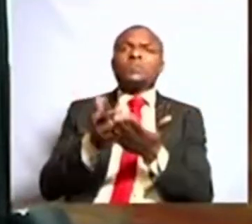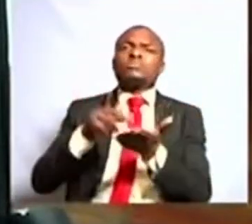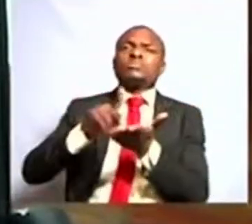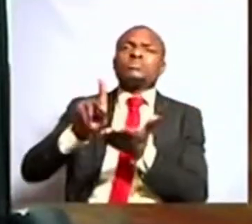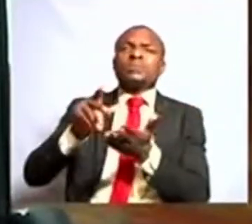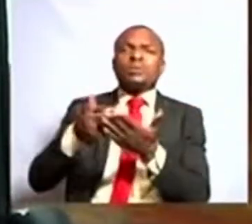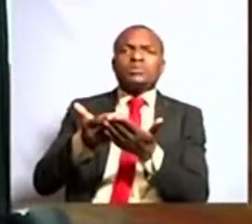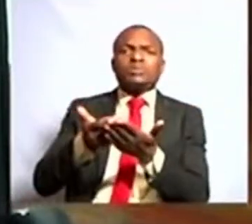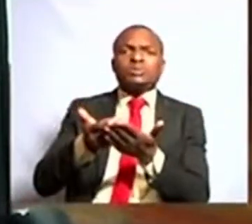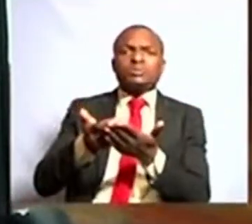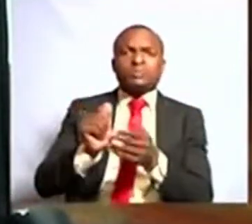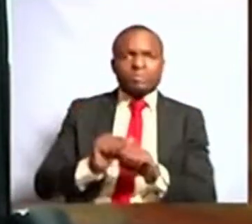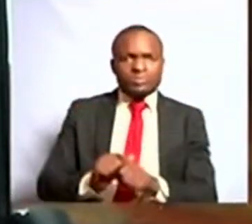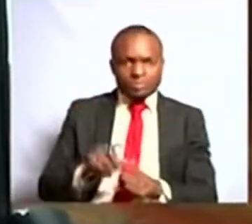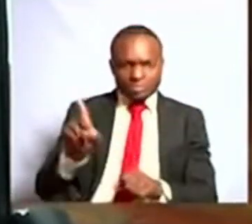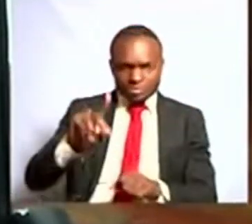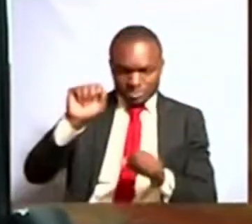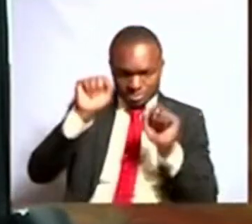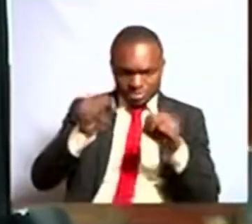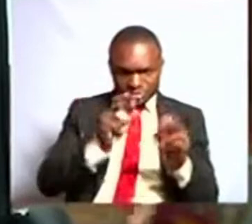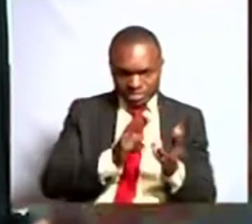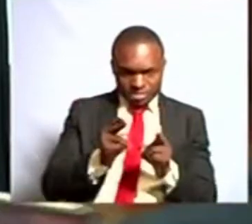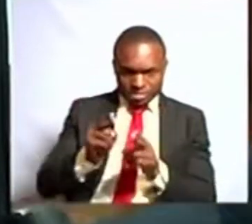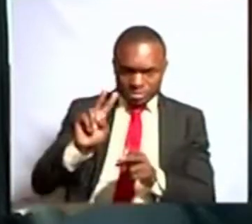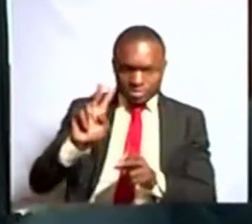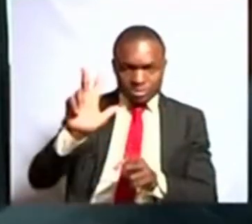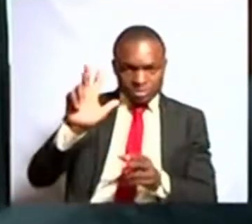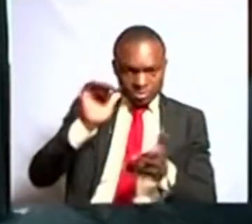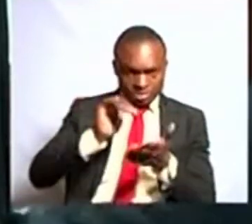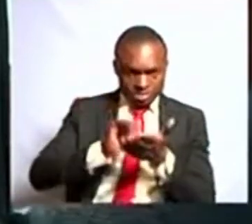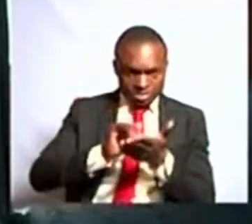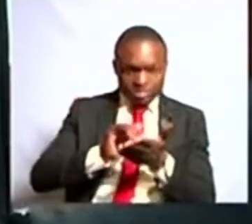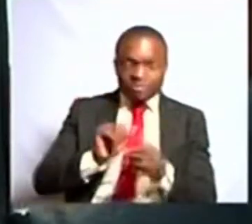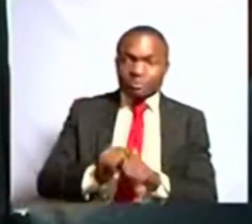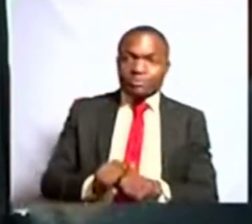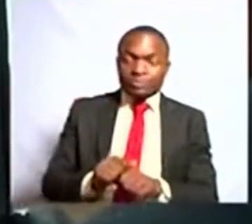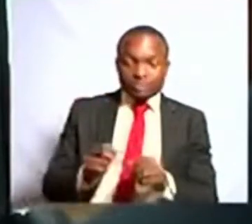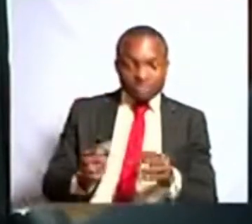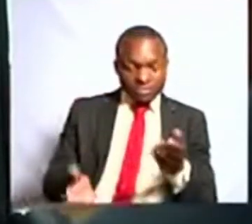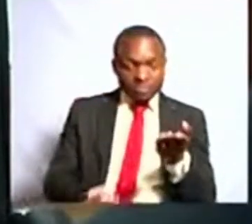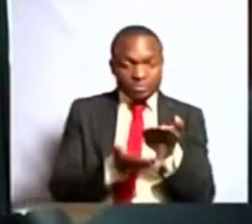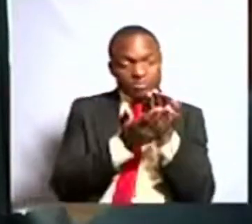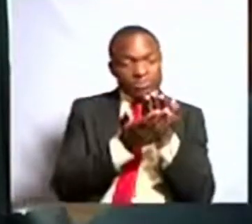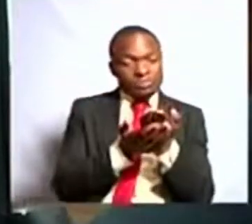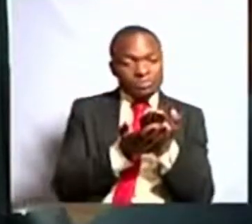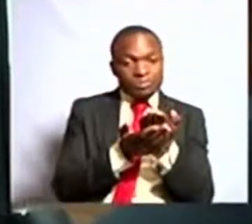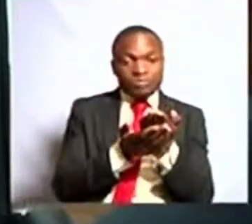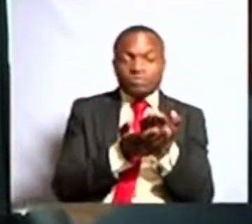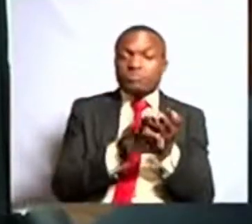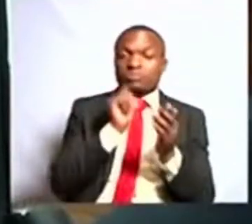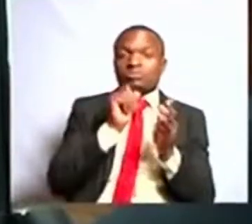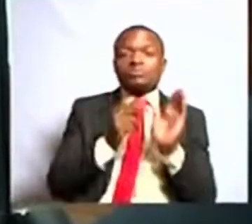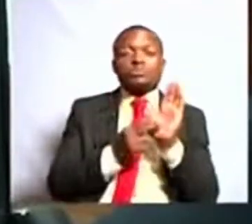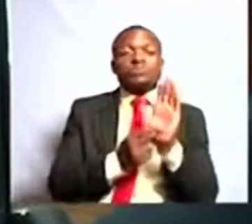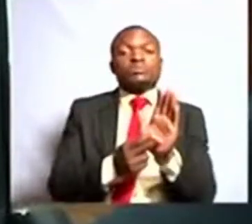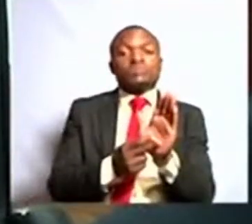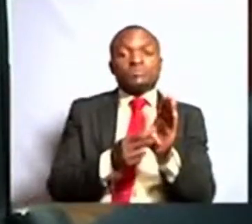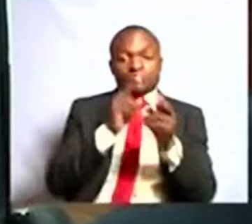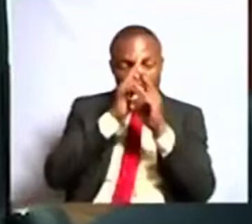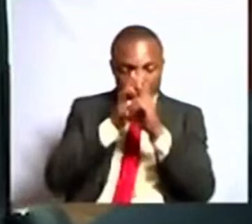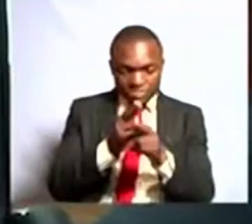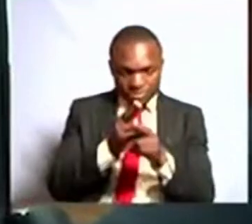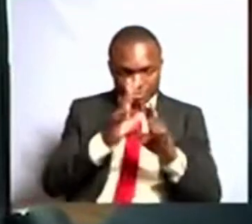And you went ahead and paid. Yes, take up that question. 23,000. And in your attachment, there is nowhere where it's showing that.